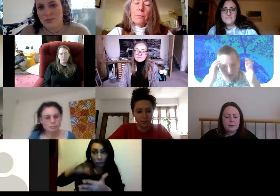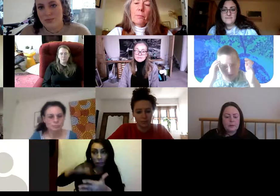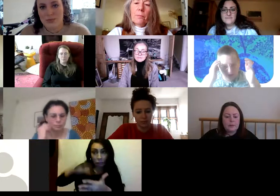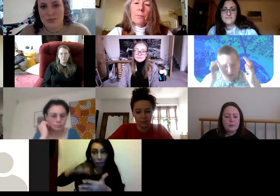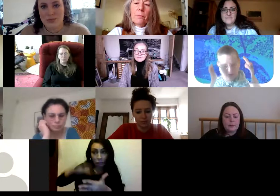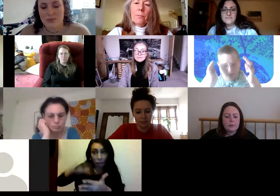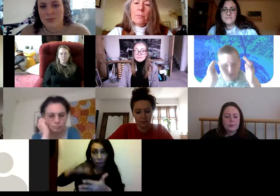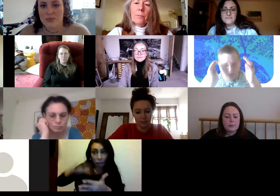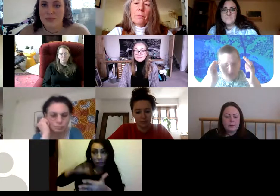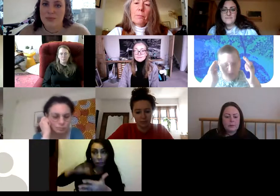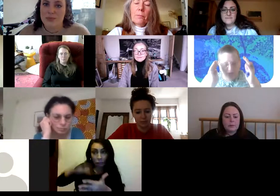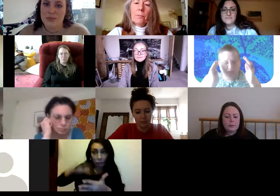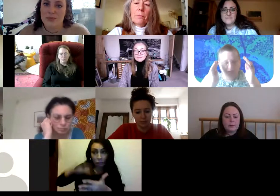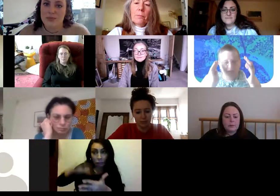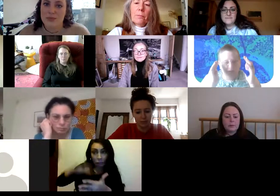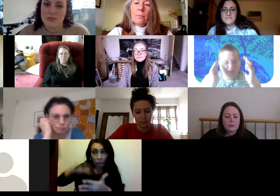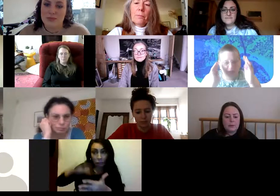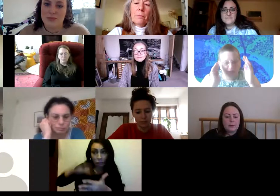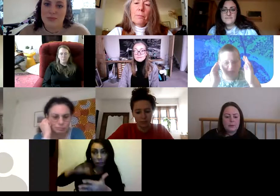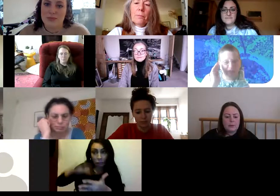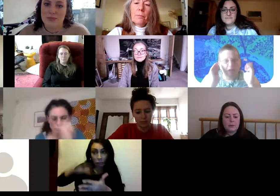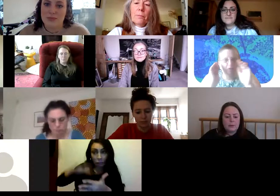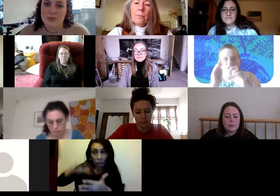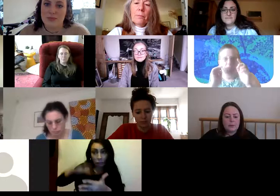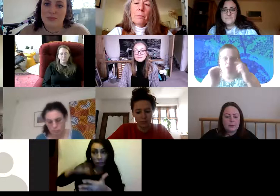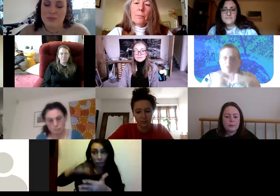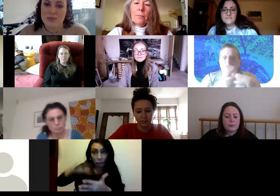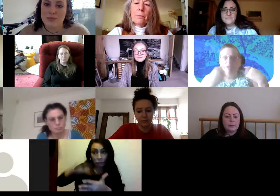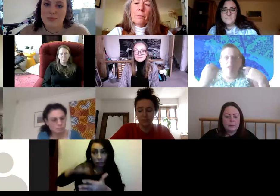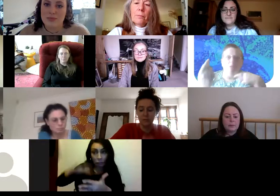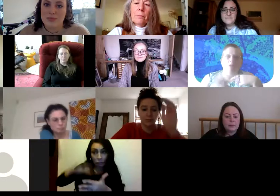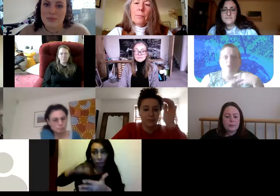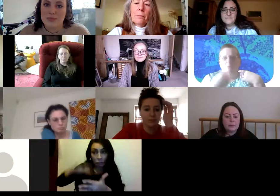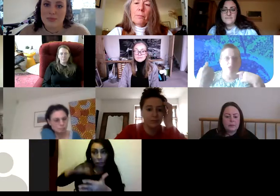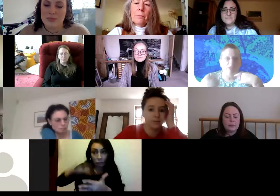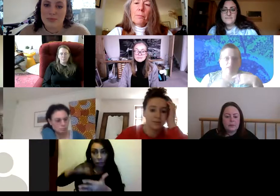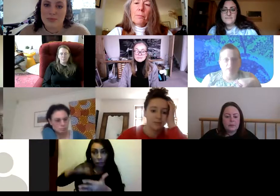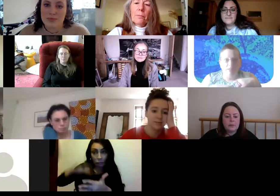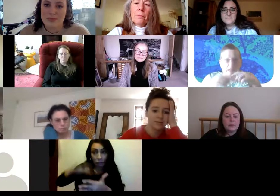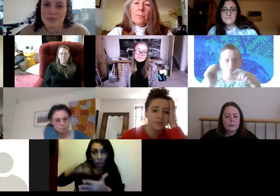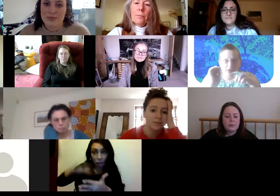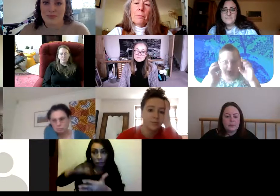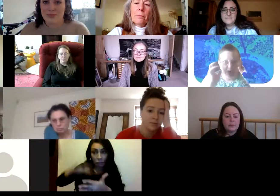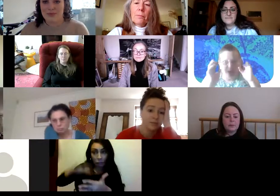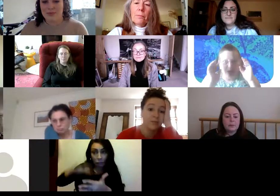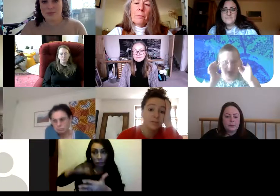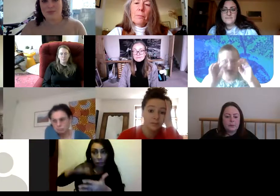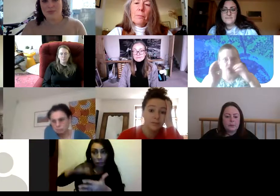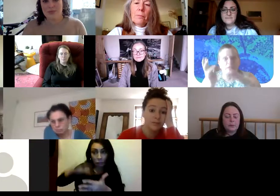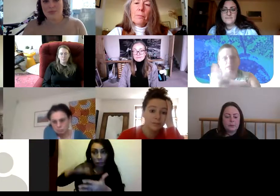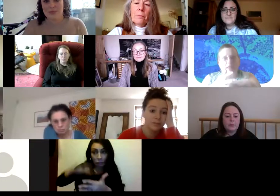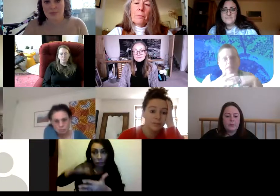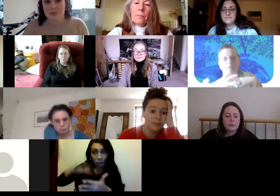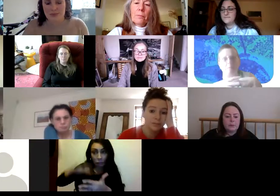wondering whether you could sort of maybe video them, sort of, you know, almost on a turntable or something, so you can